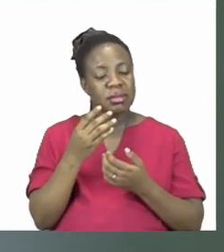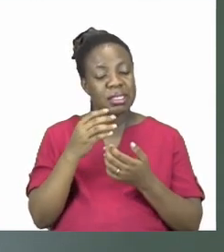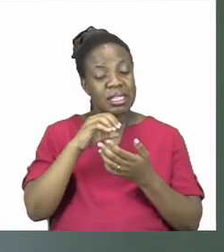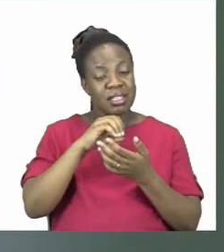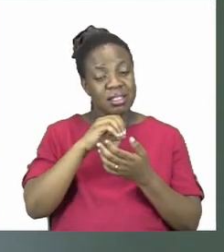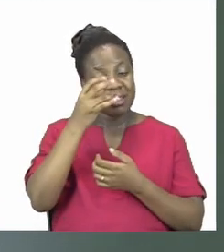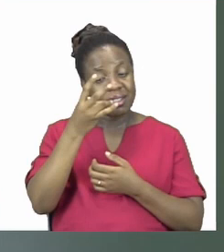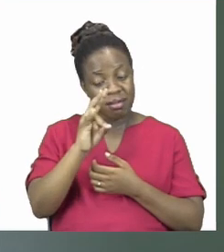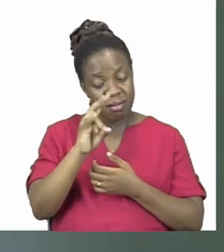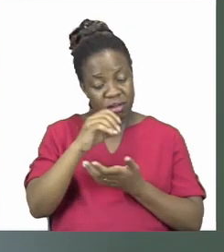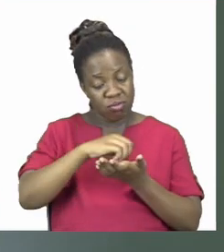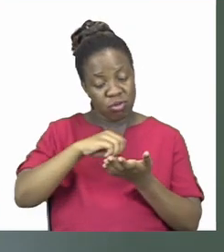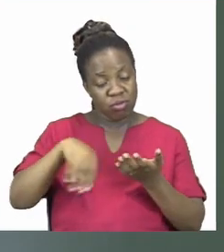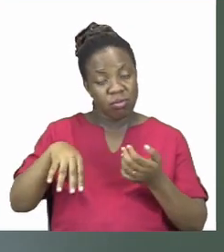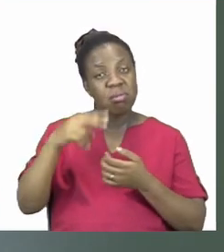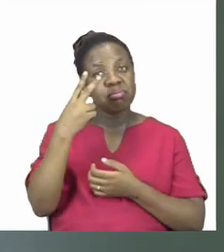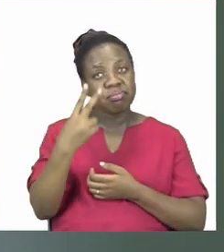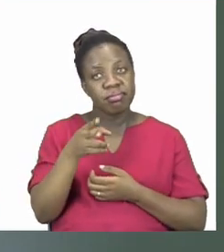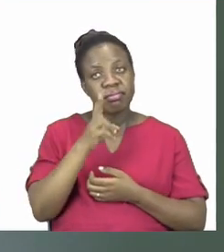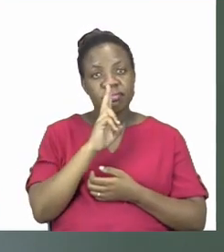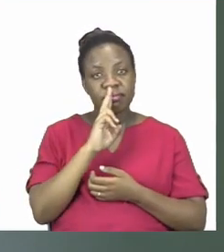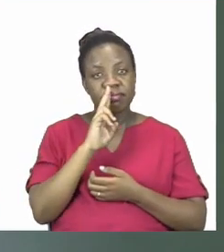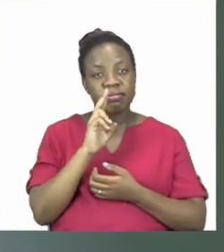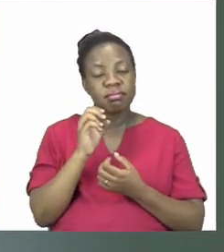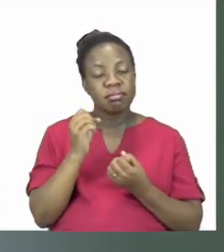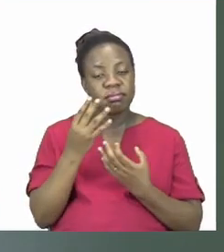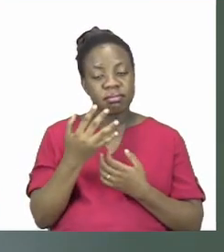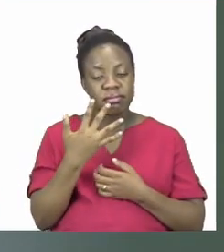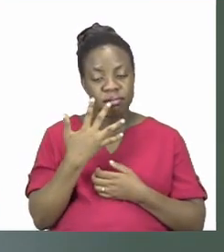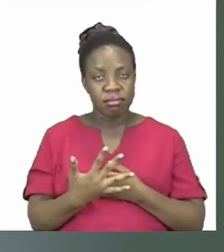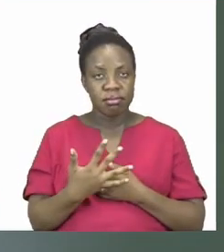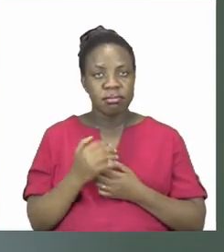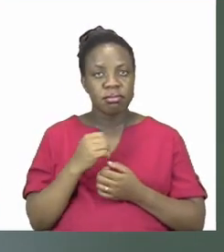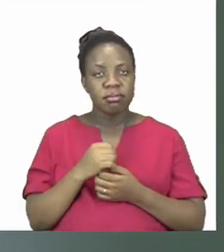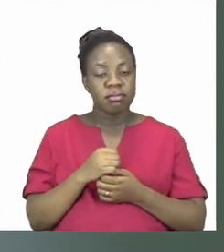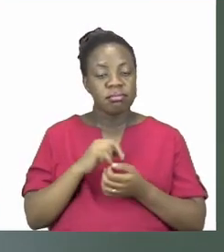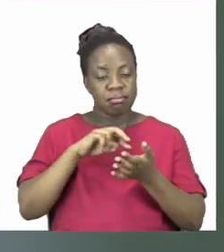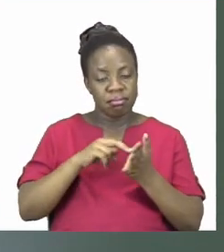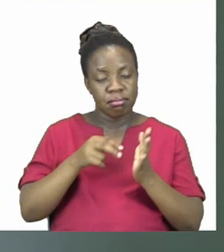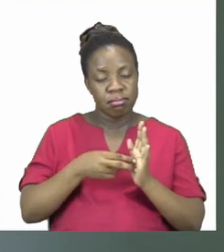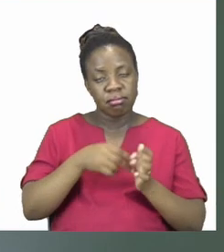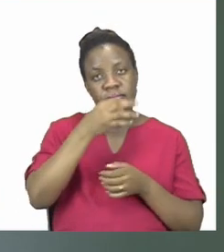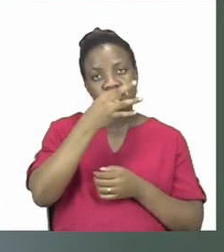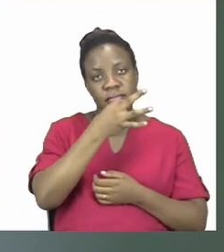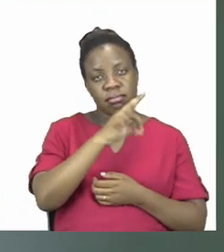2. My answer is 5. So our final answer